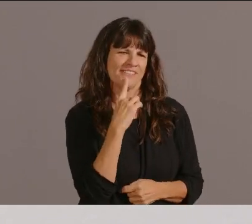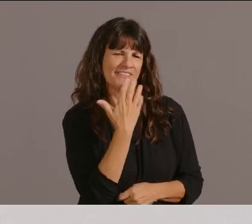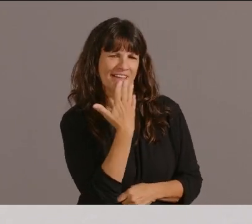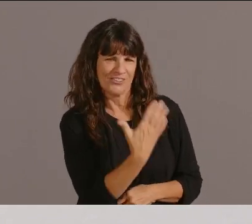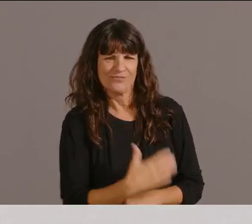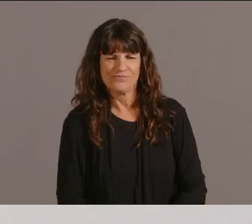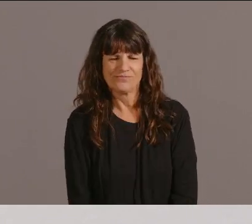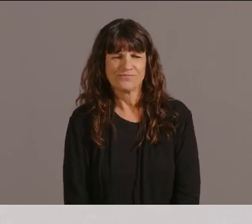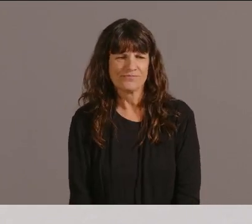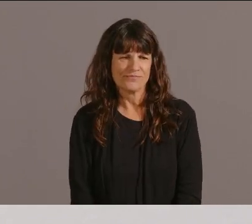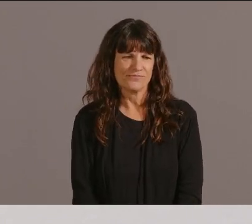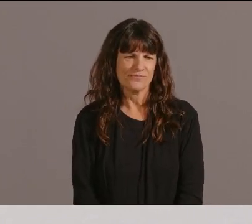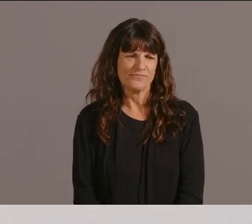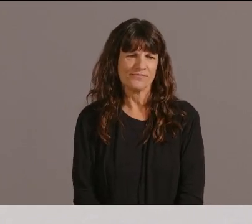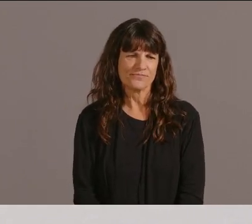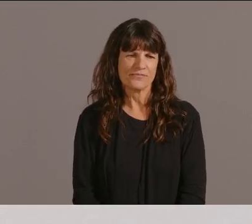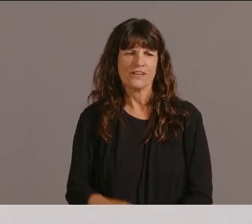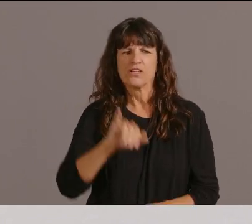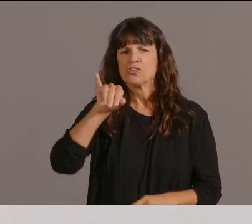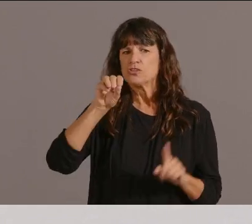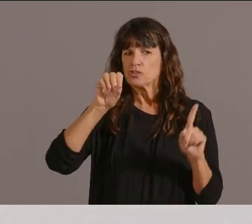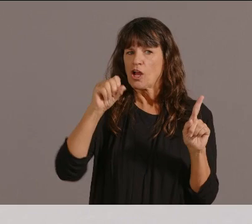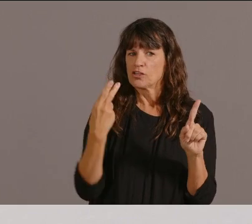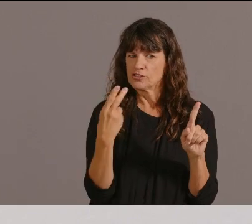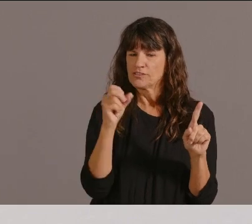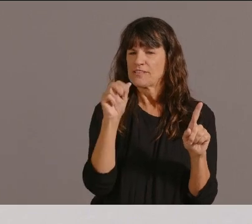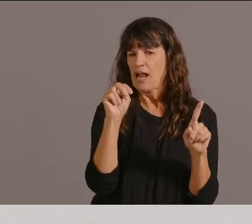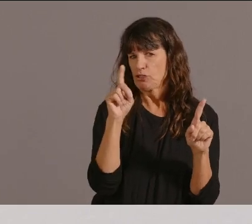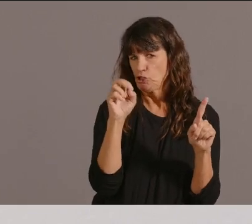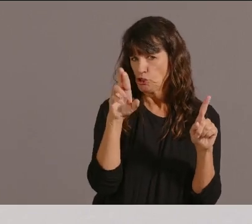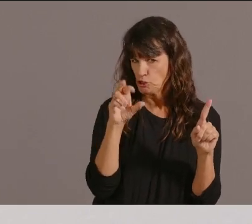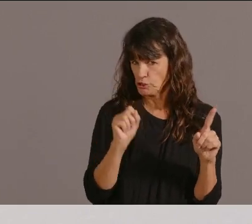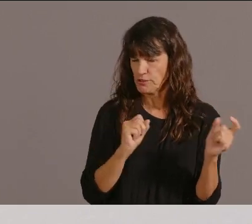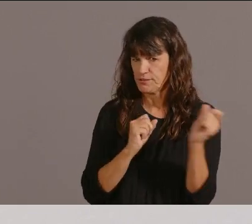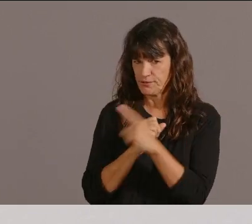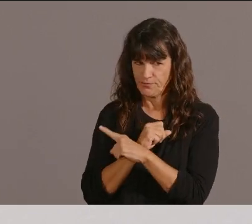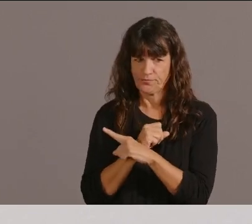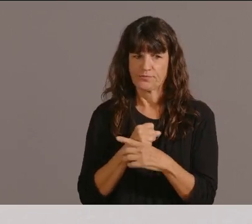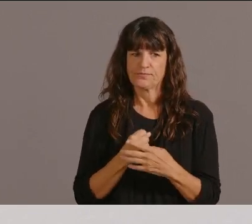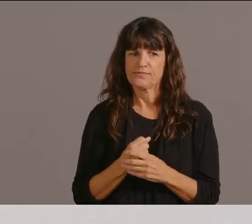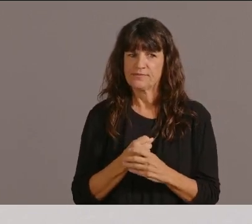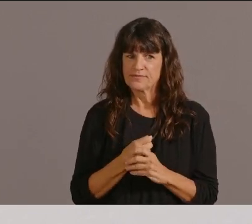Josh. I have to follow Howie. Yeah.